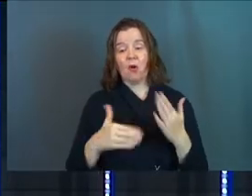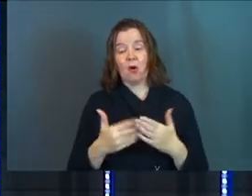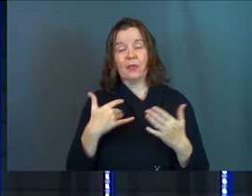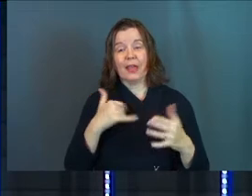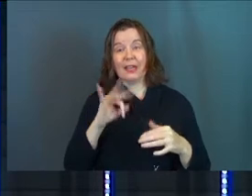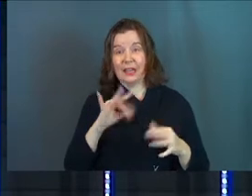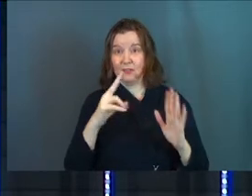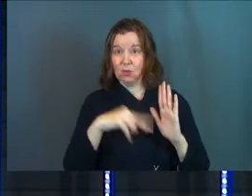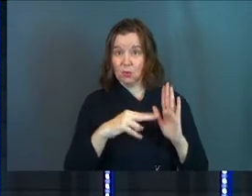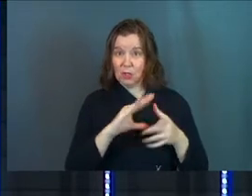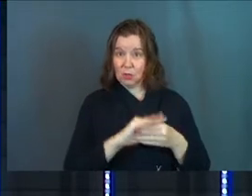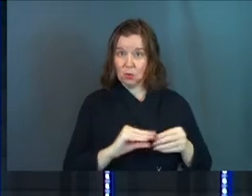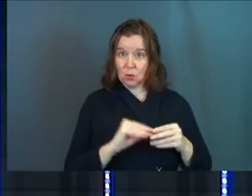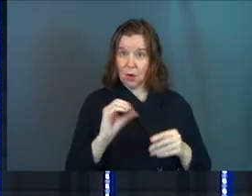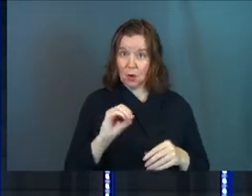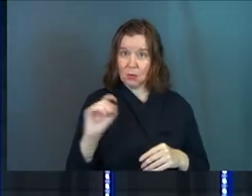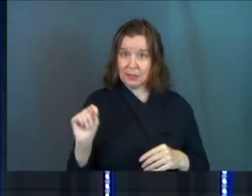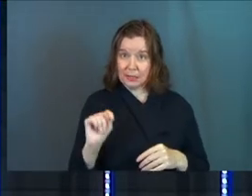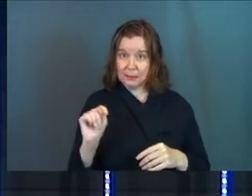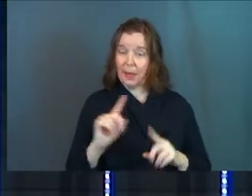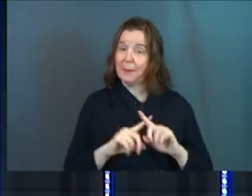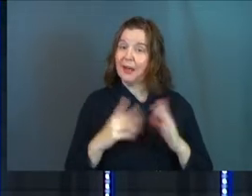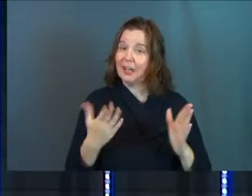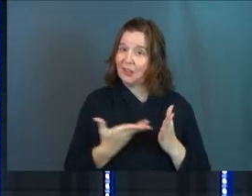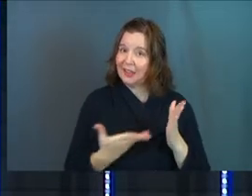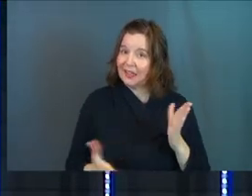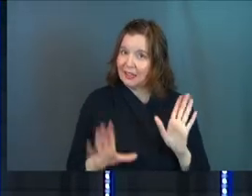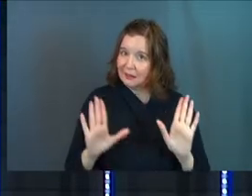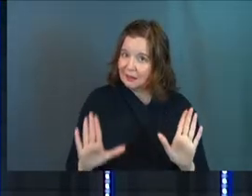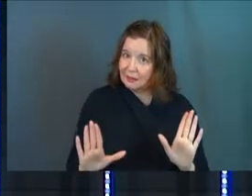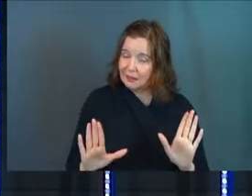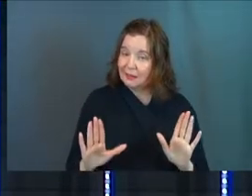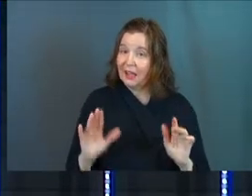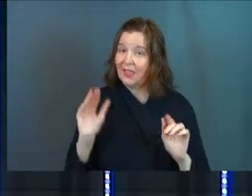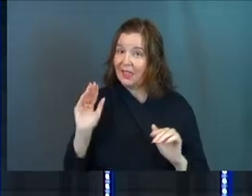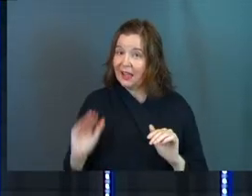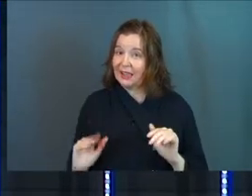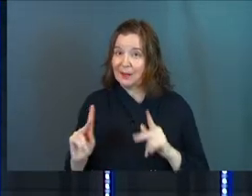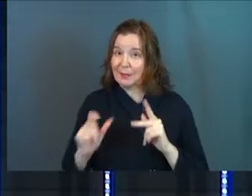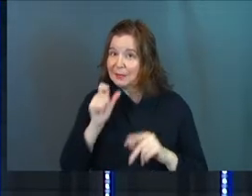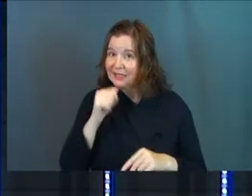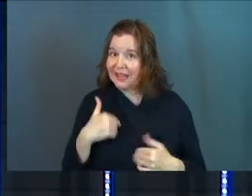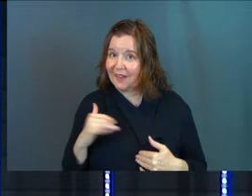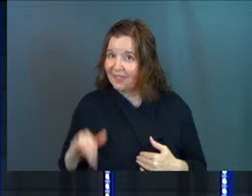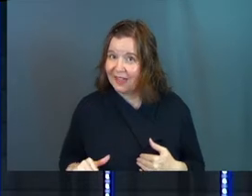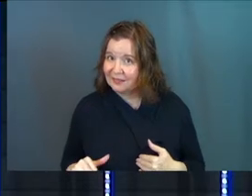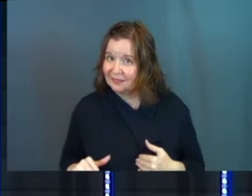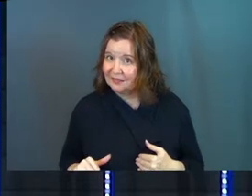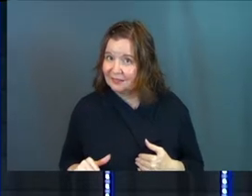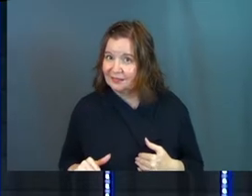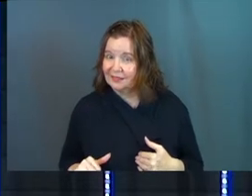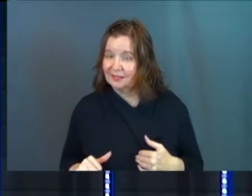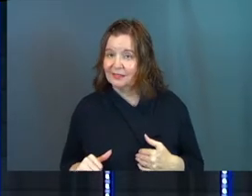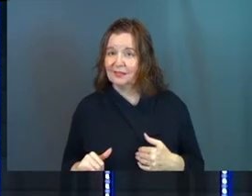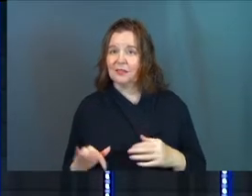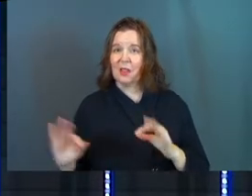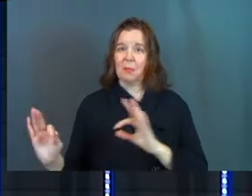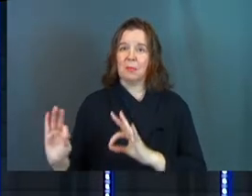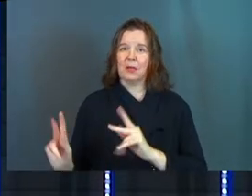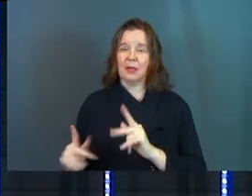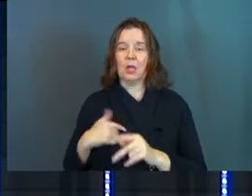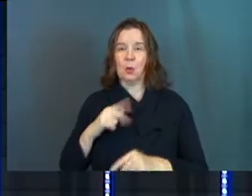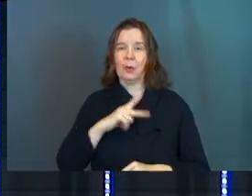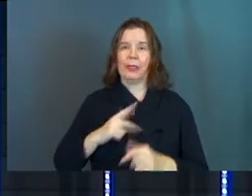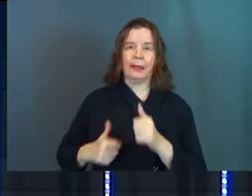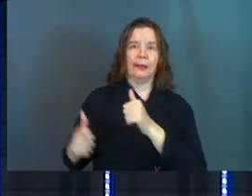of that if you read the stories of the Old Testament. But here's the thing, the little people didn't. It was the